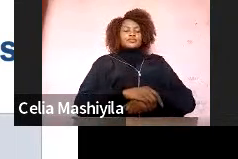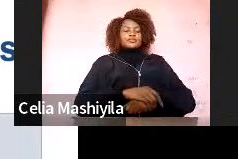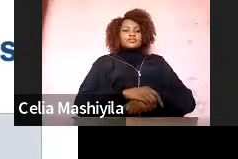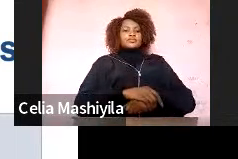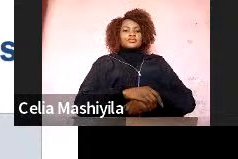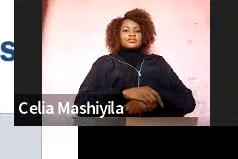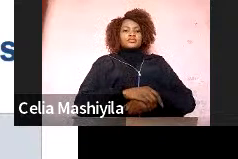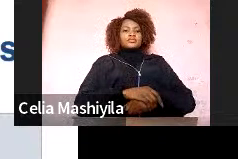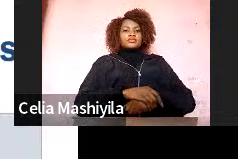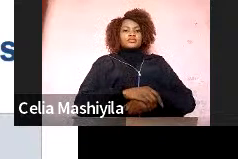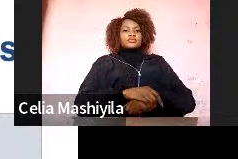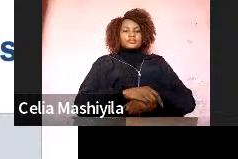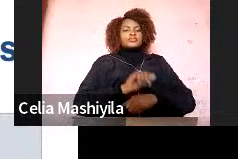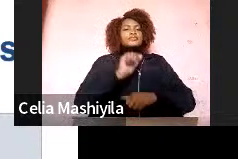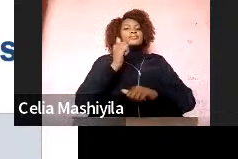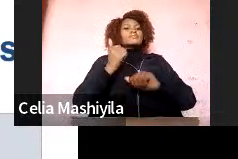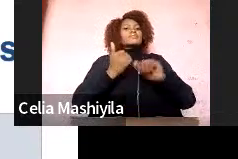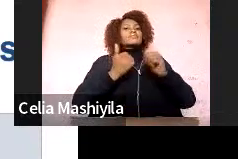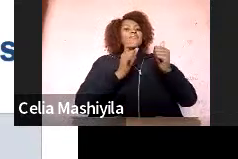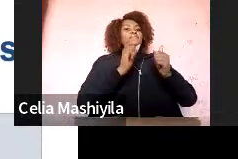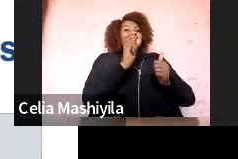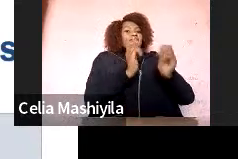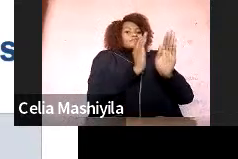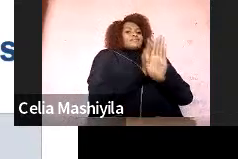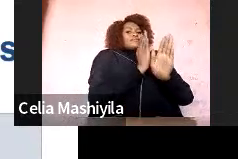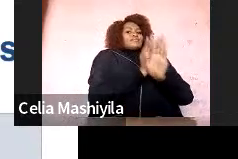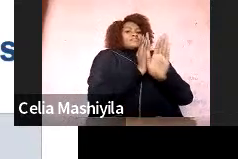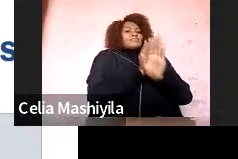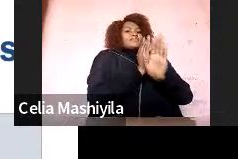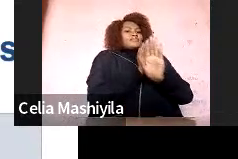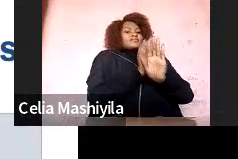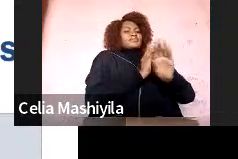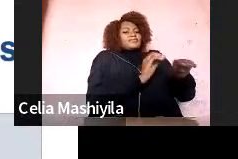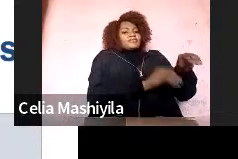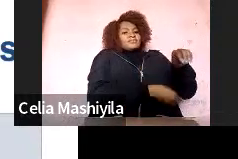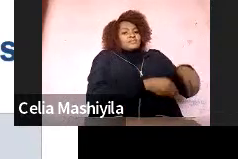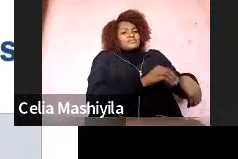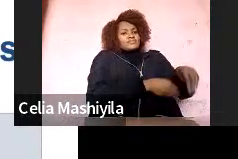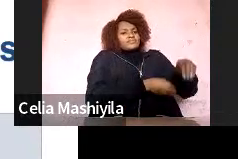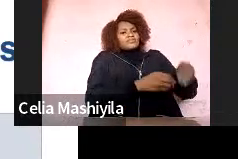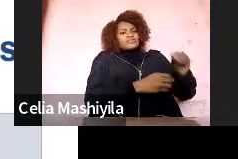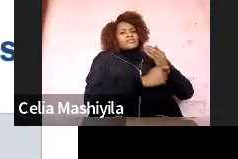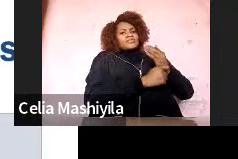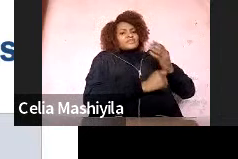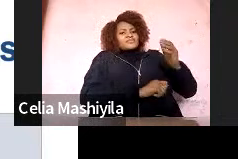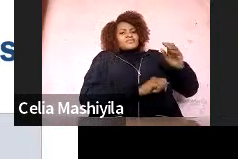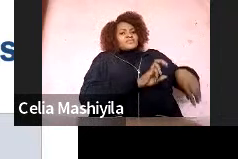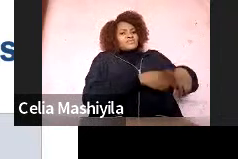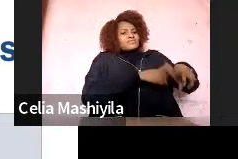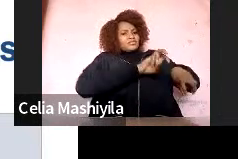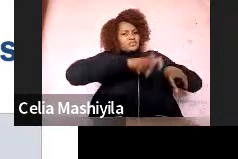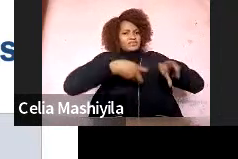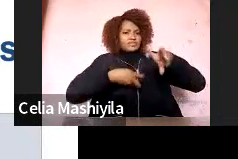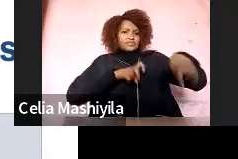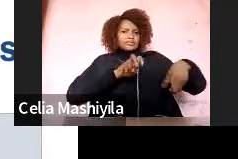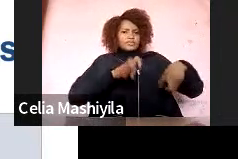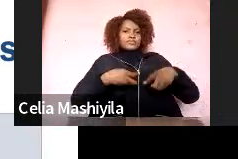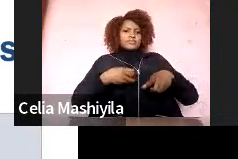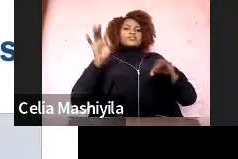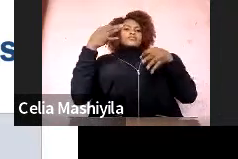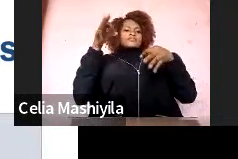tax people. In their pay slip, they've indicated tax, but that is not